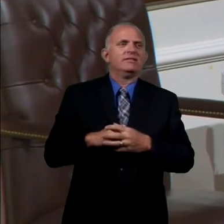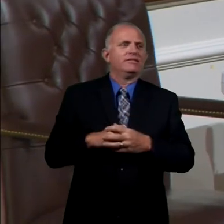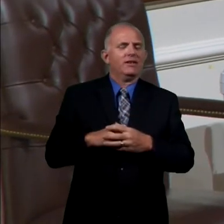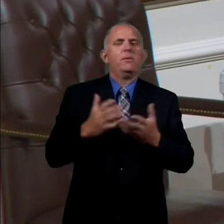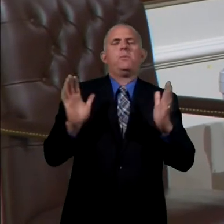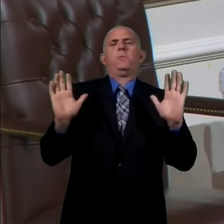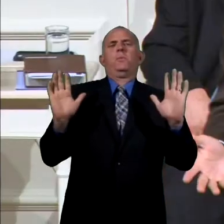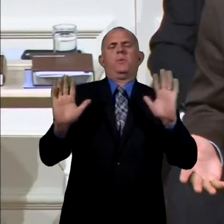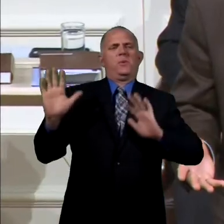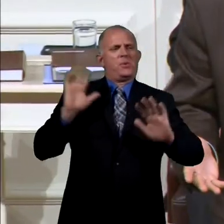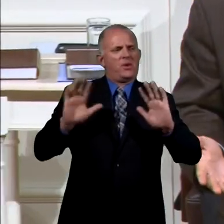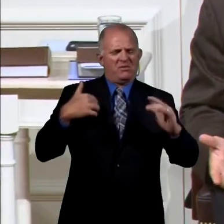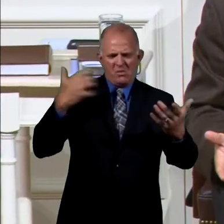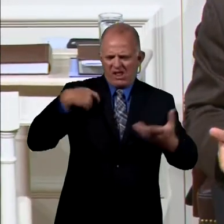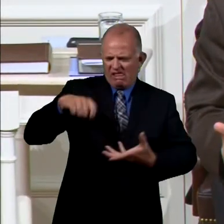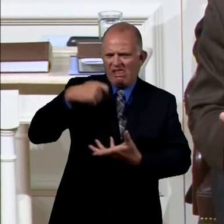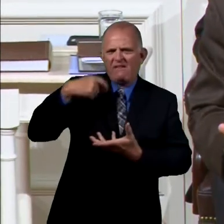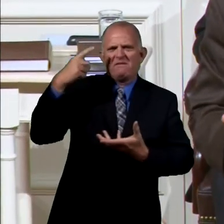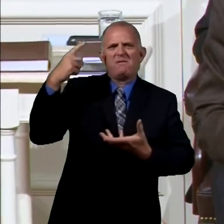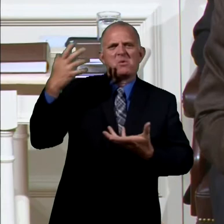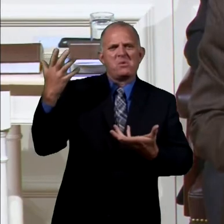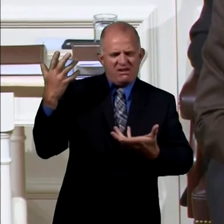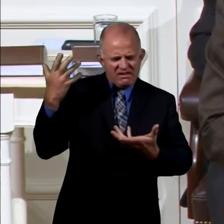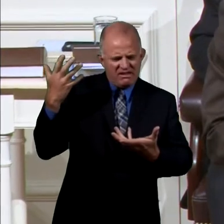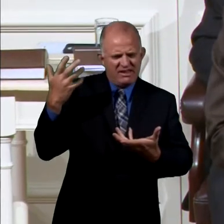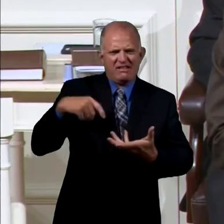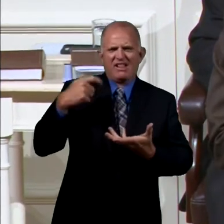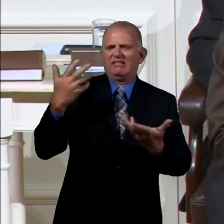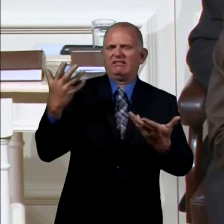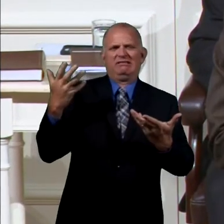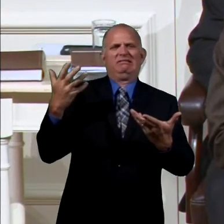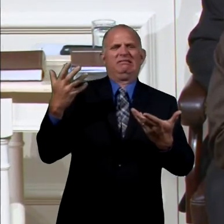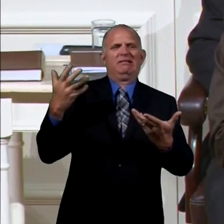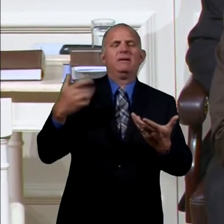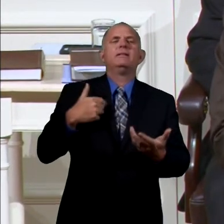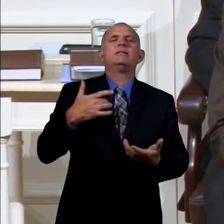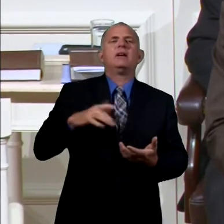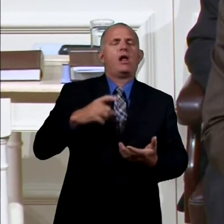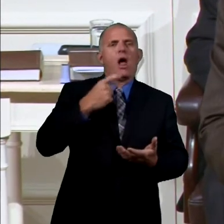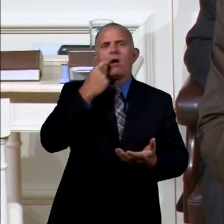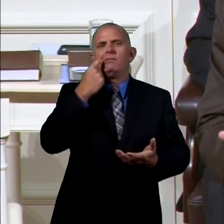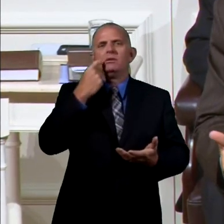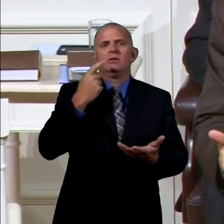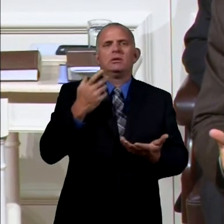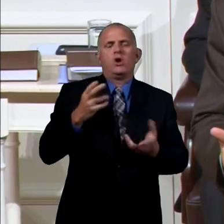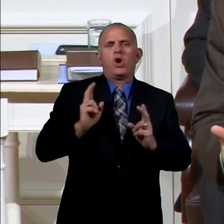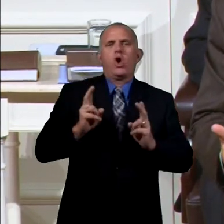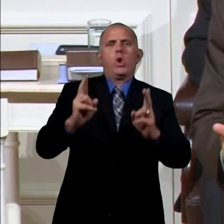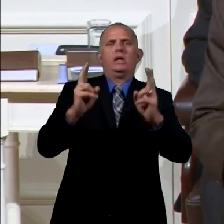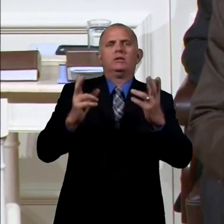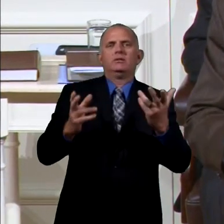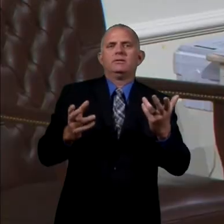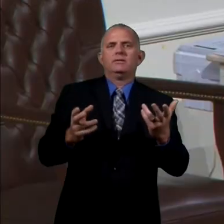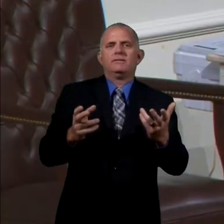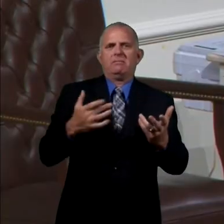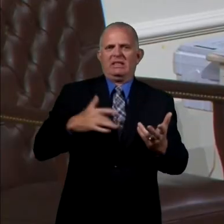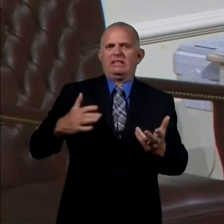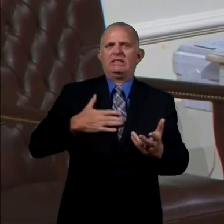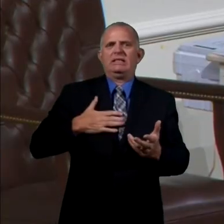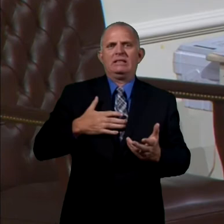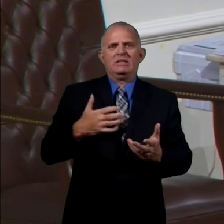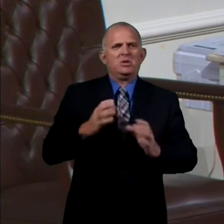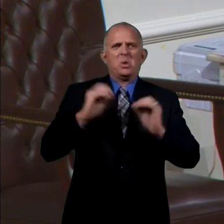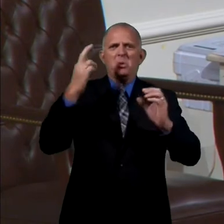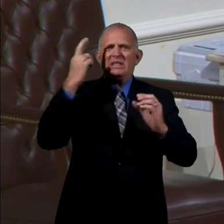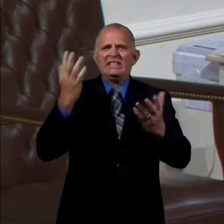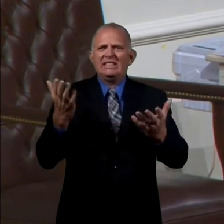why am I eating fast? We almost become addicted to being in a hurry. And we don't have a reason. Now,